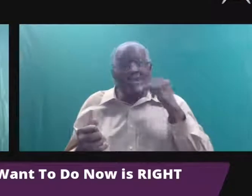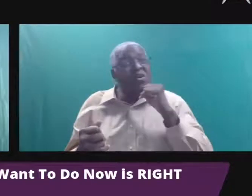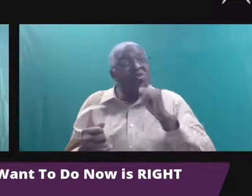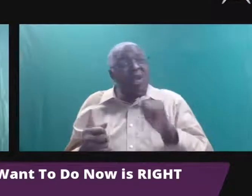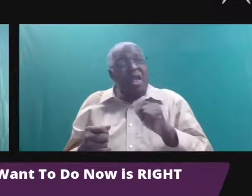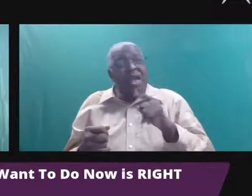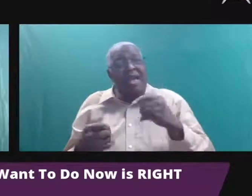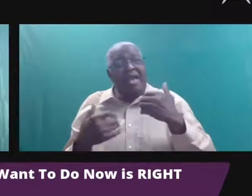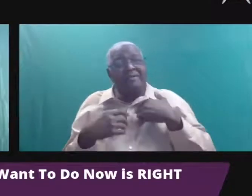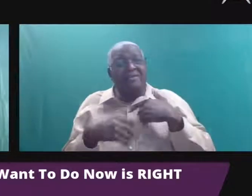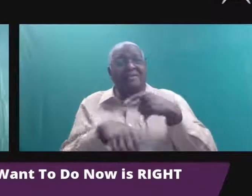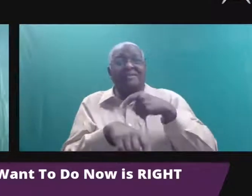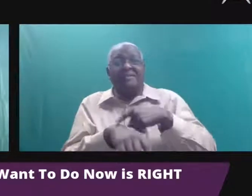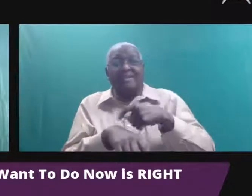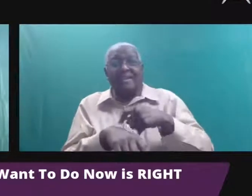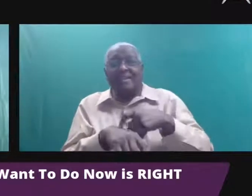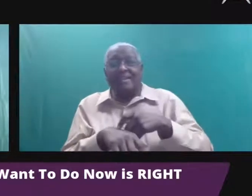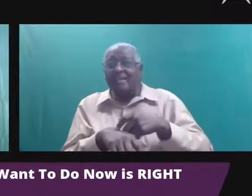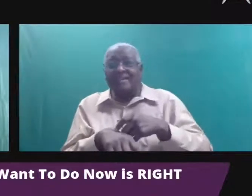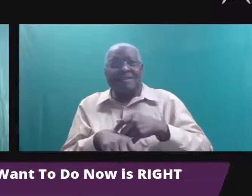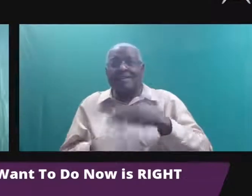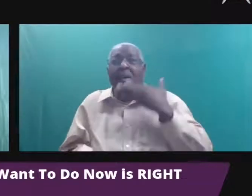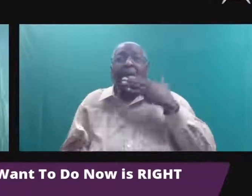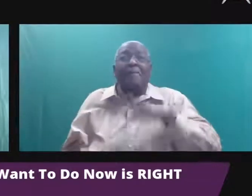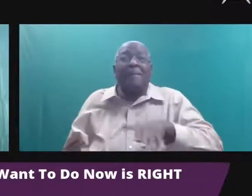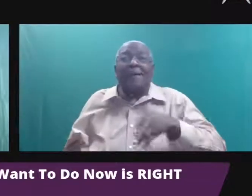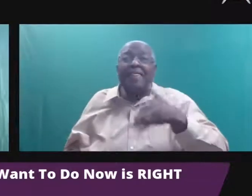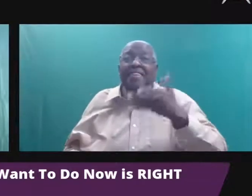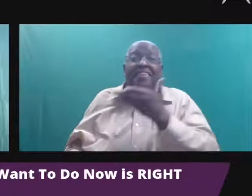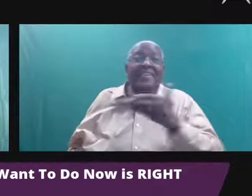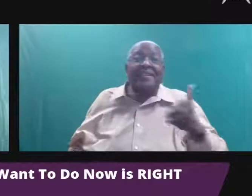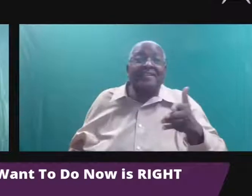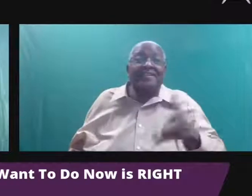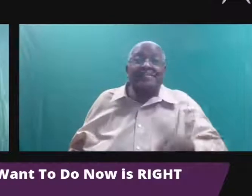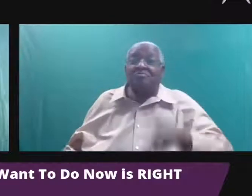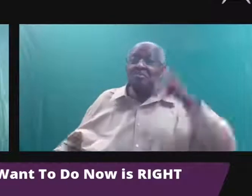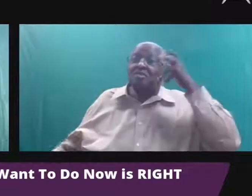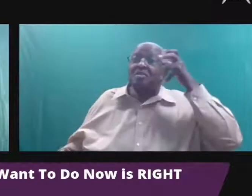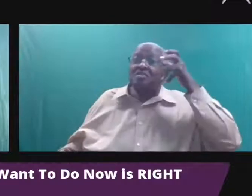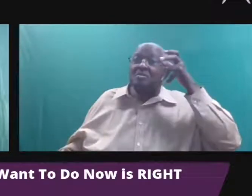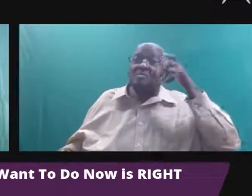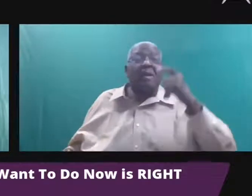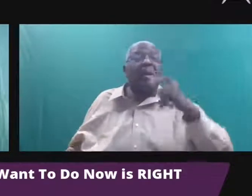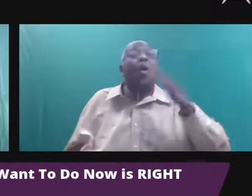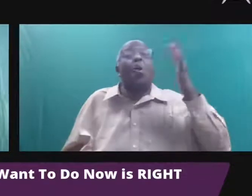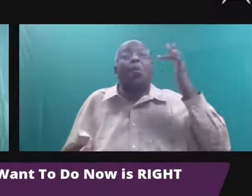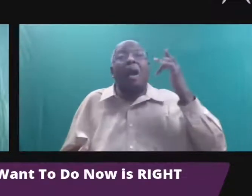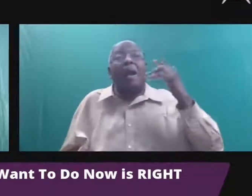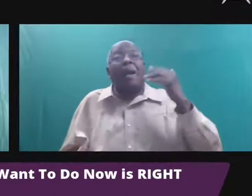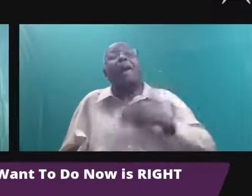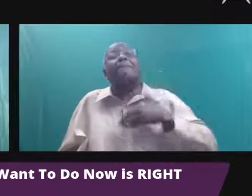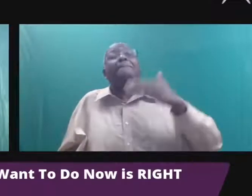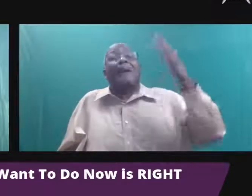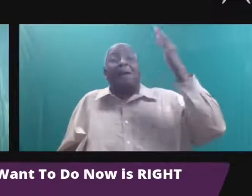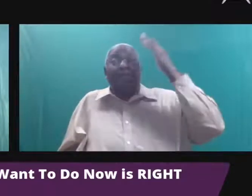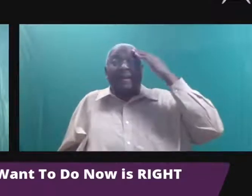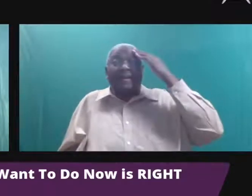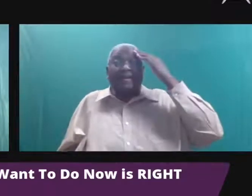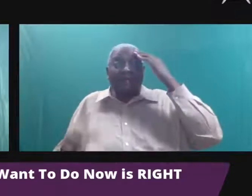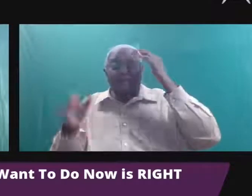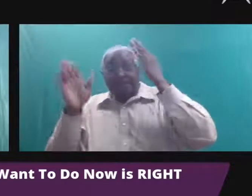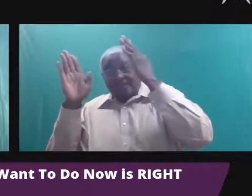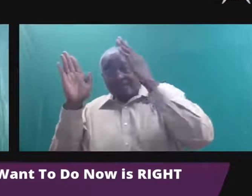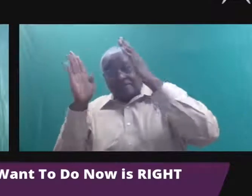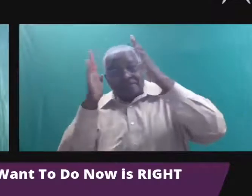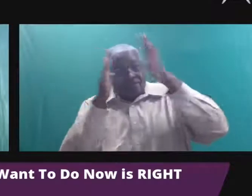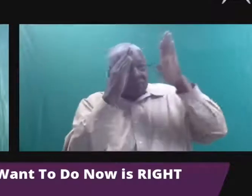time for thoughts of devilment. I don't have time for thoughts of trouble because my mind is fixed on God. And my focus